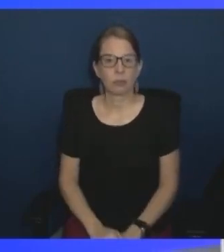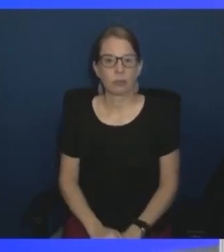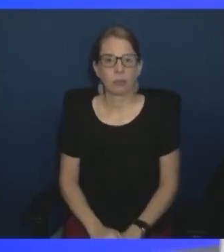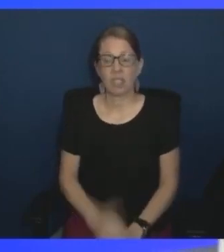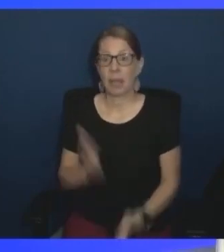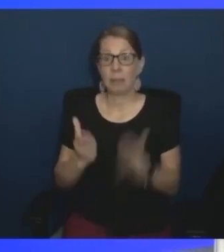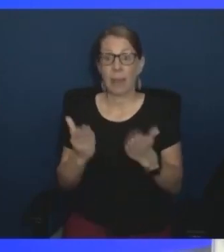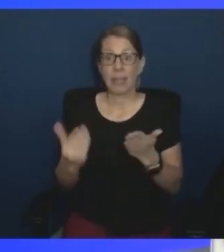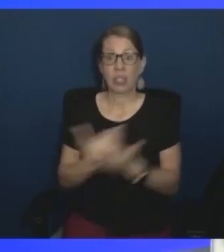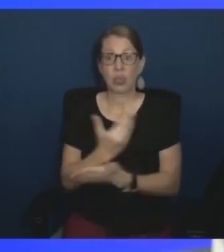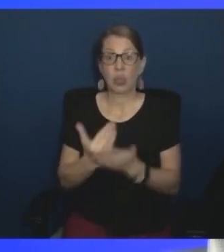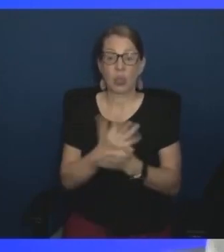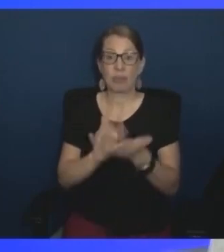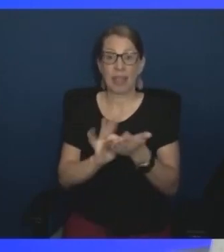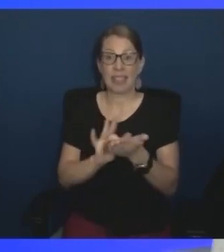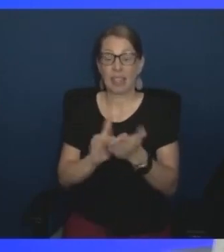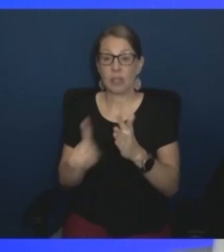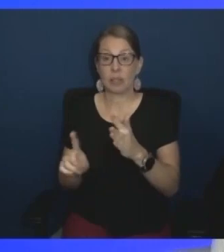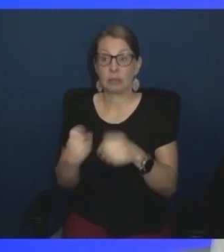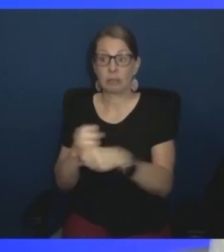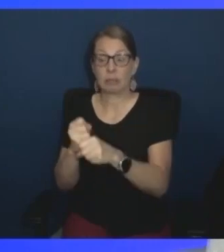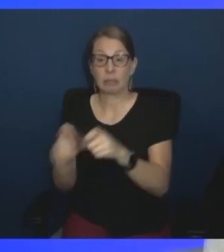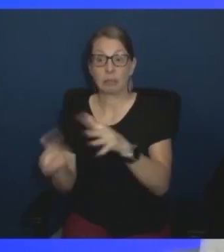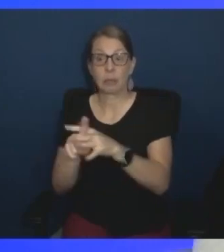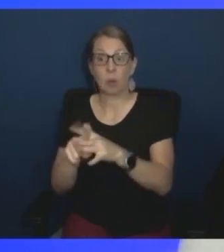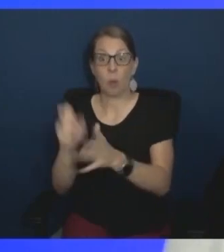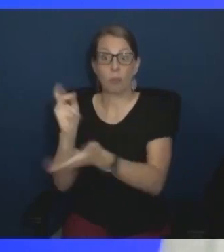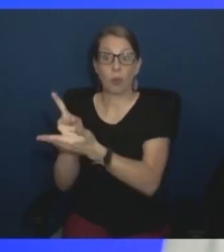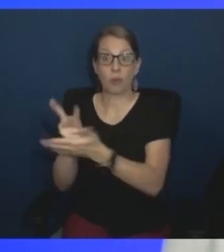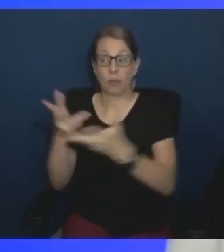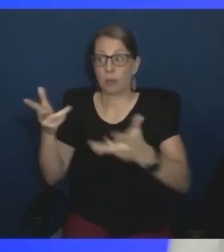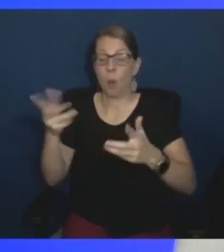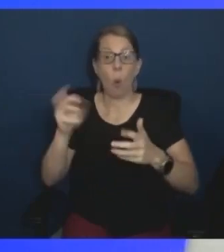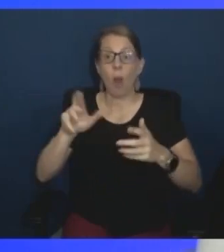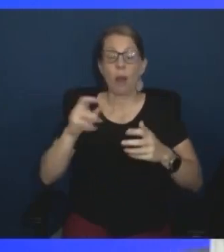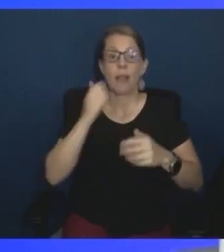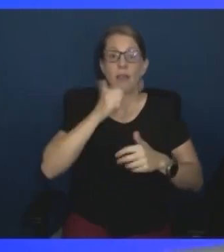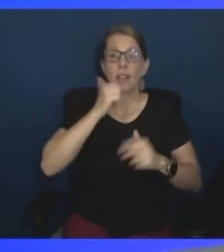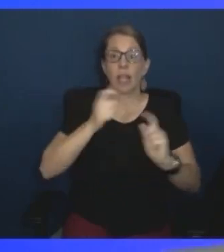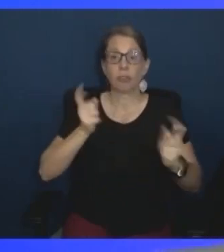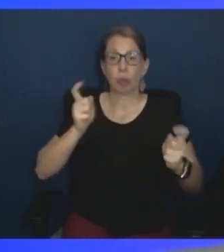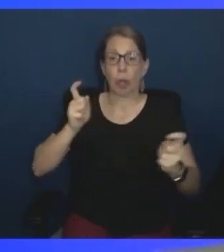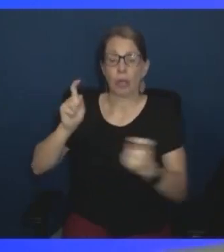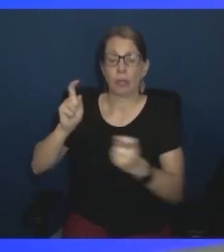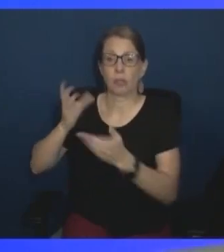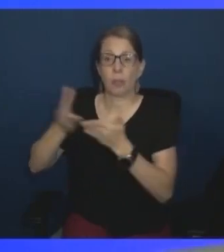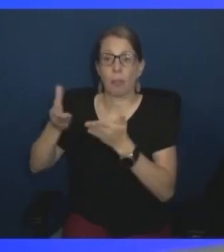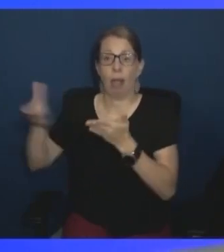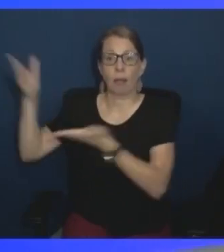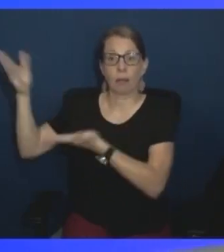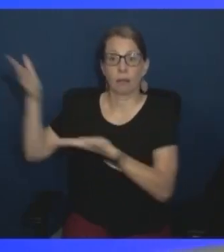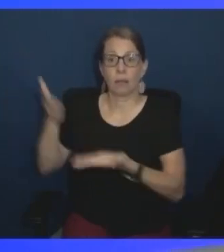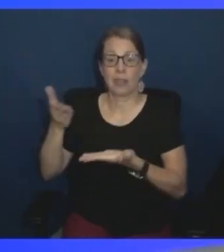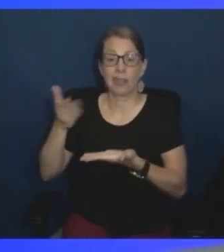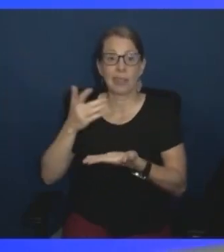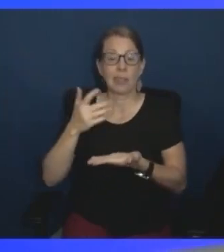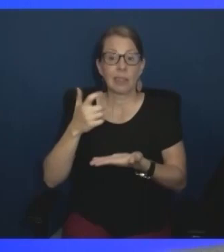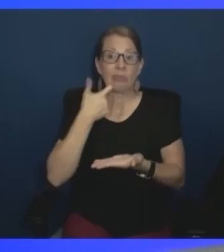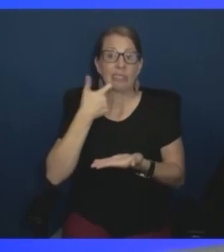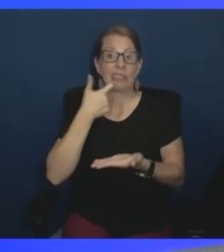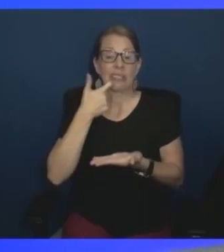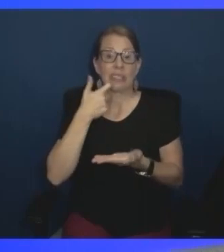medications on the horizon or things changing day to day in terms of supply chain. The recent natural disasters, I think, have even added